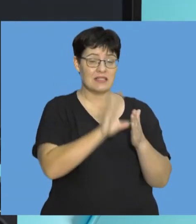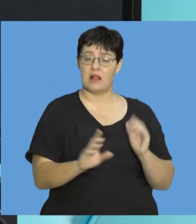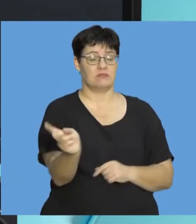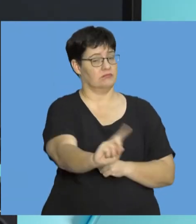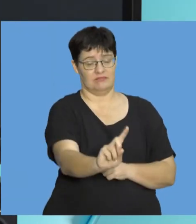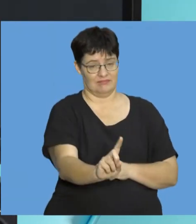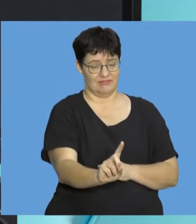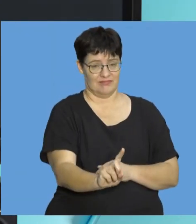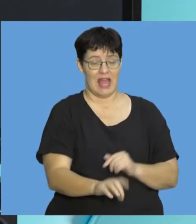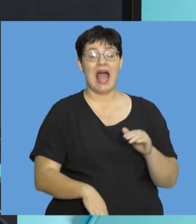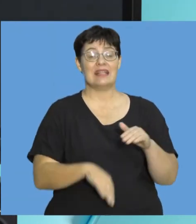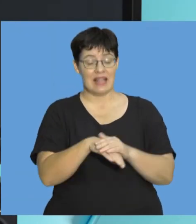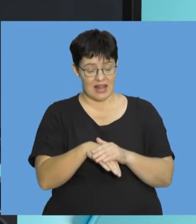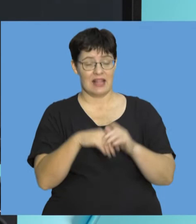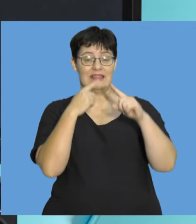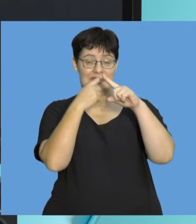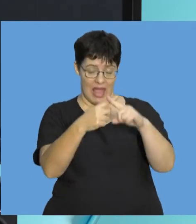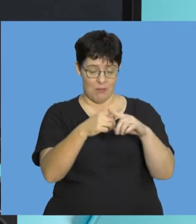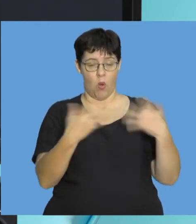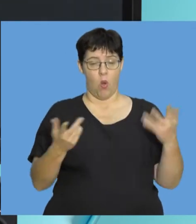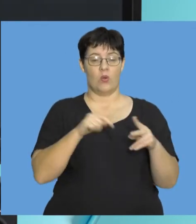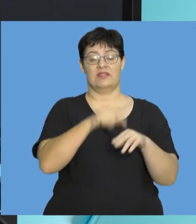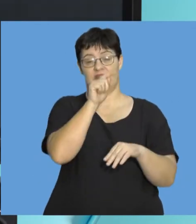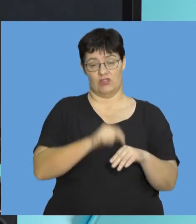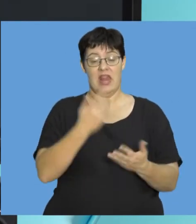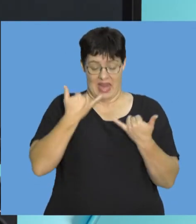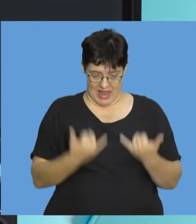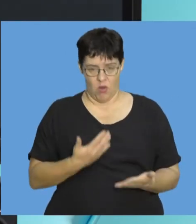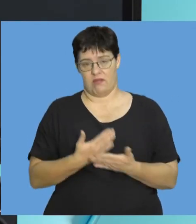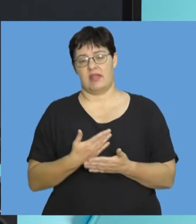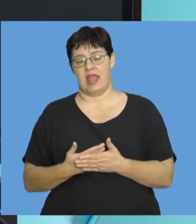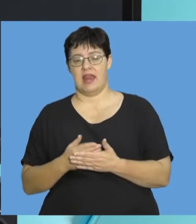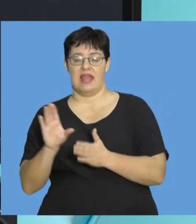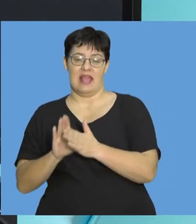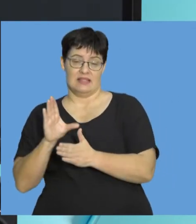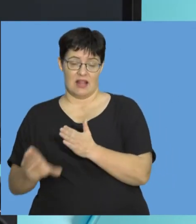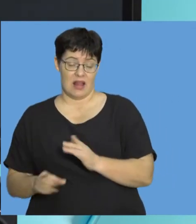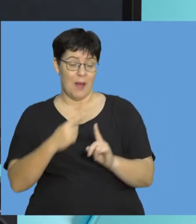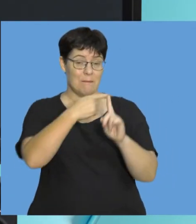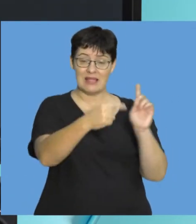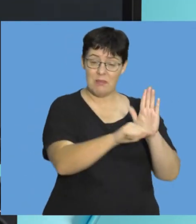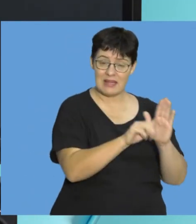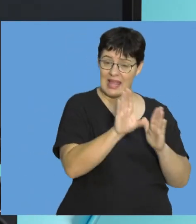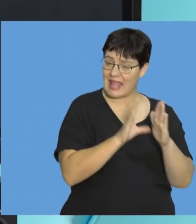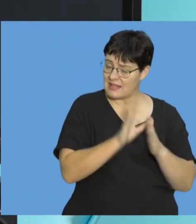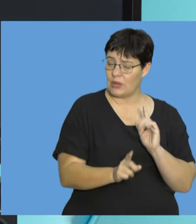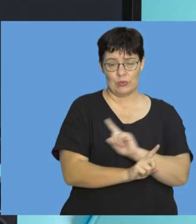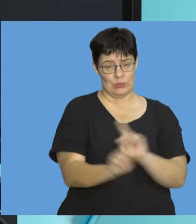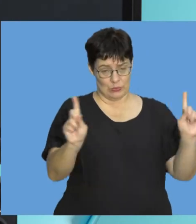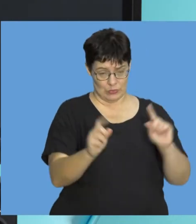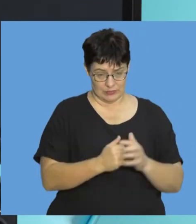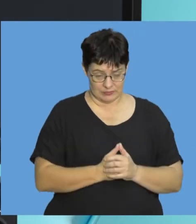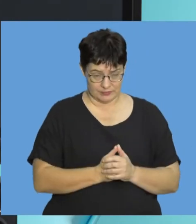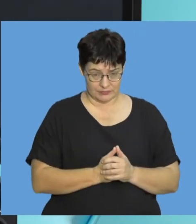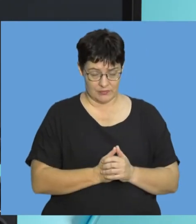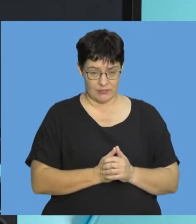cancel out anything unless there is a multiplication or a division between those two terms that you are trying to